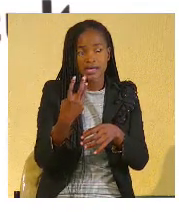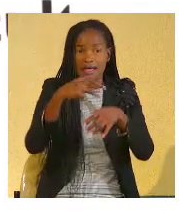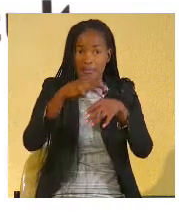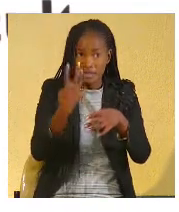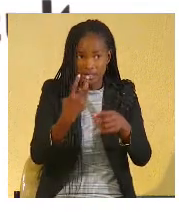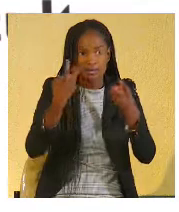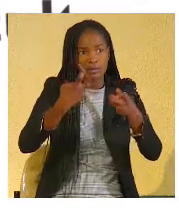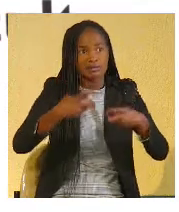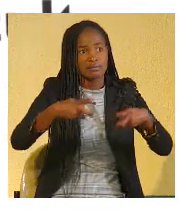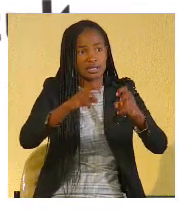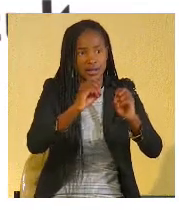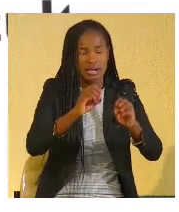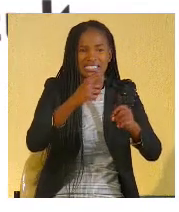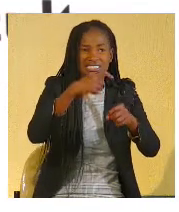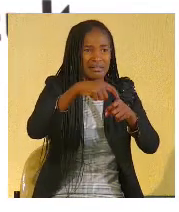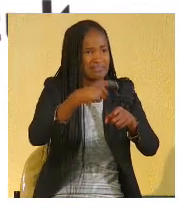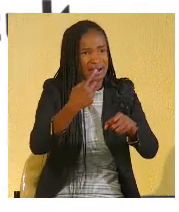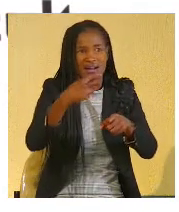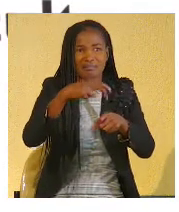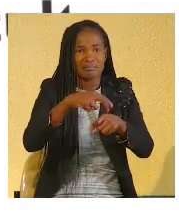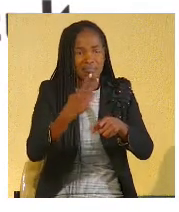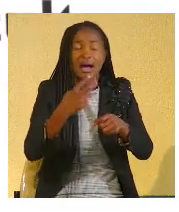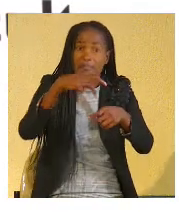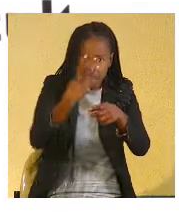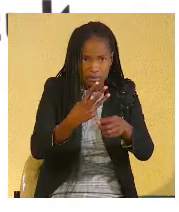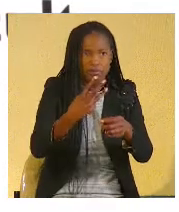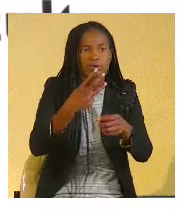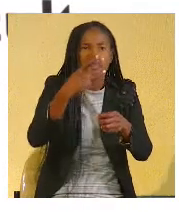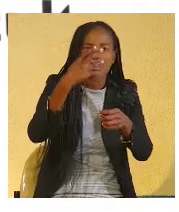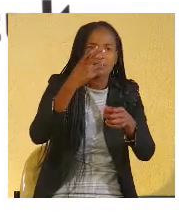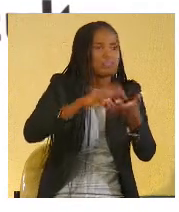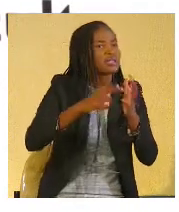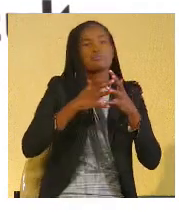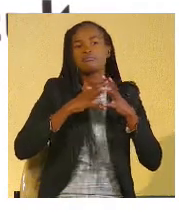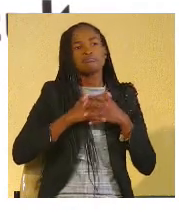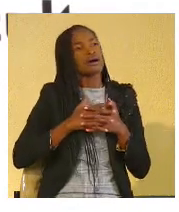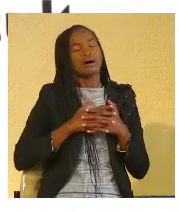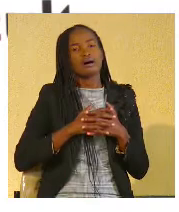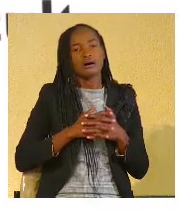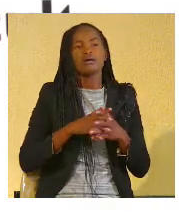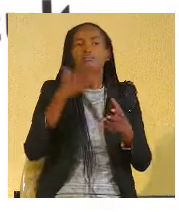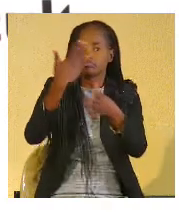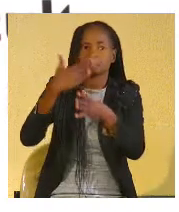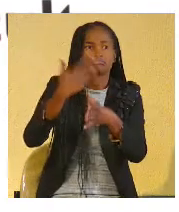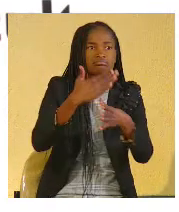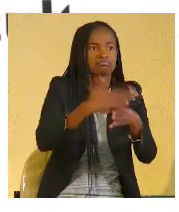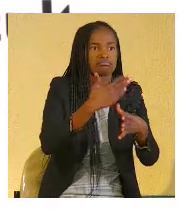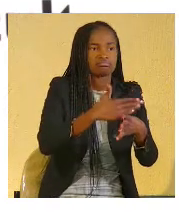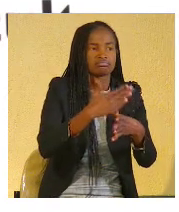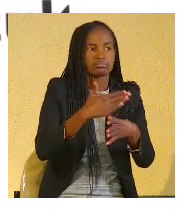other issues. But every day they meet in order to ensure that we address this pandemic. That's why we have been successful as